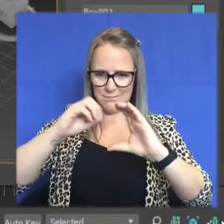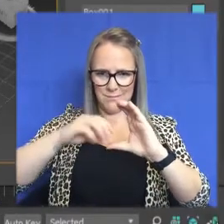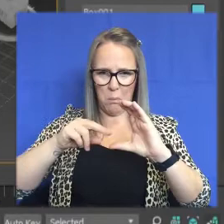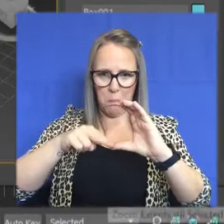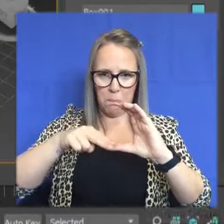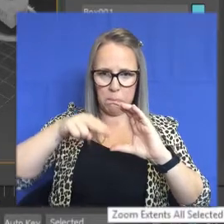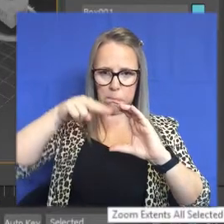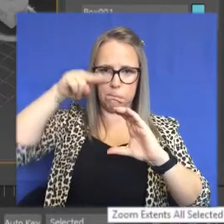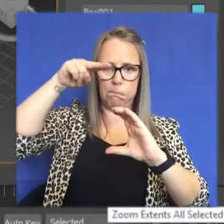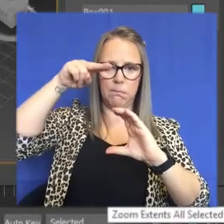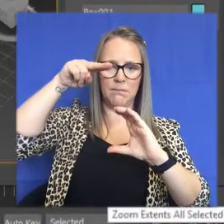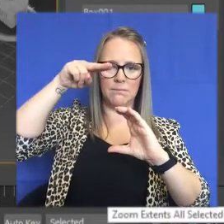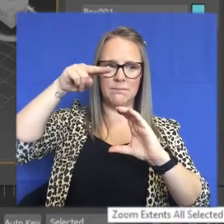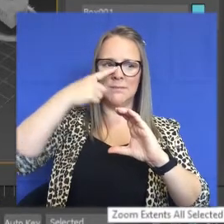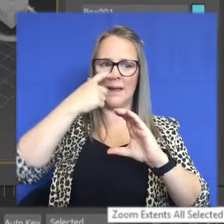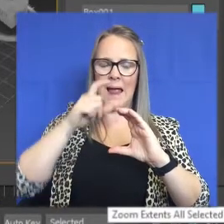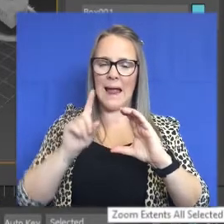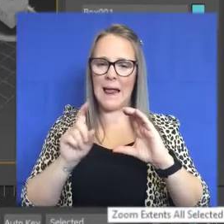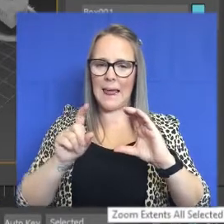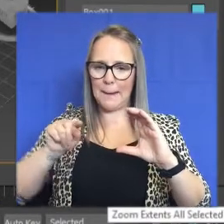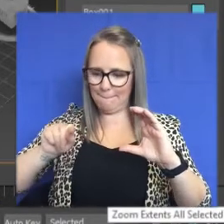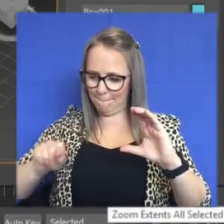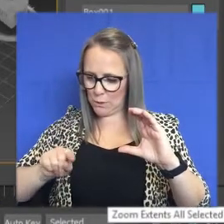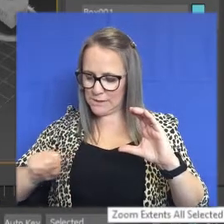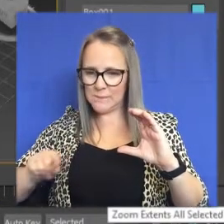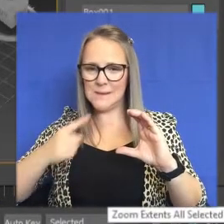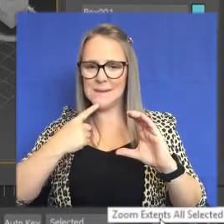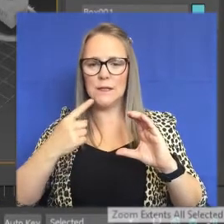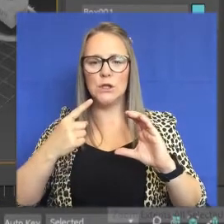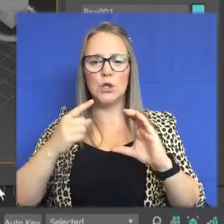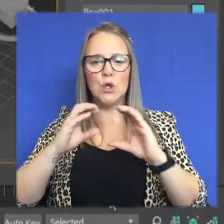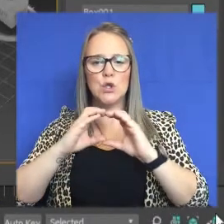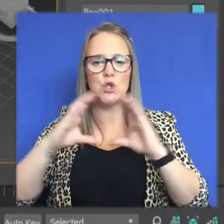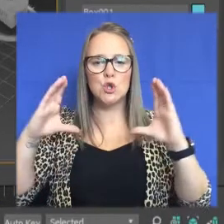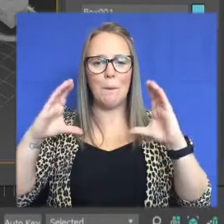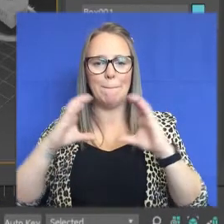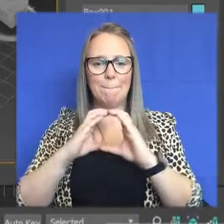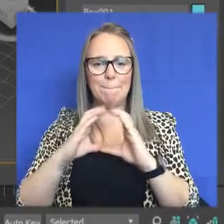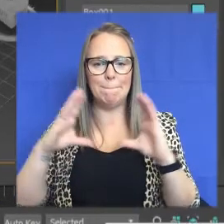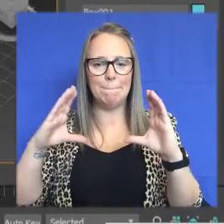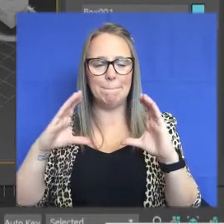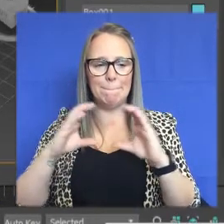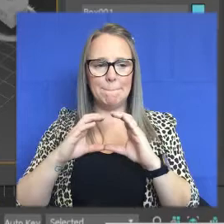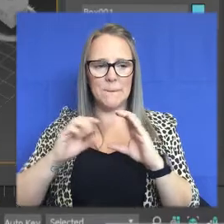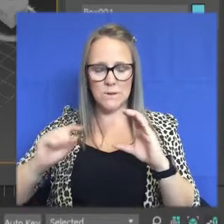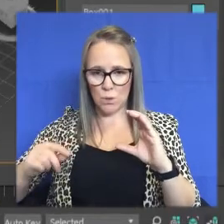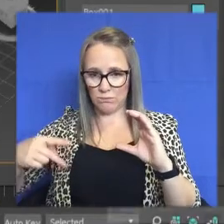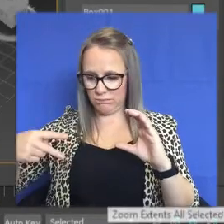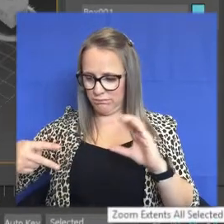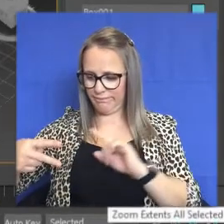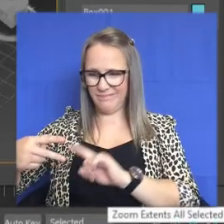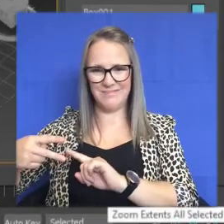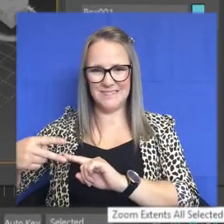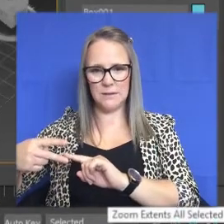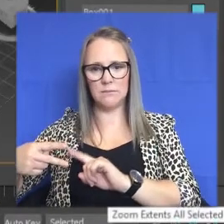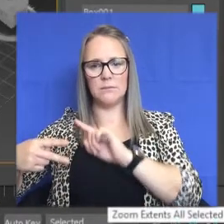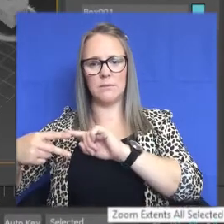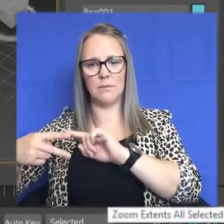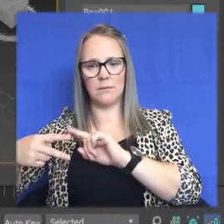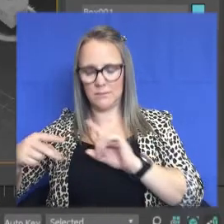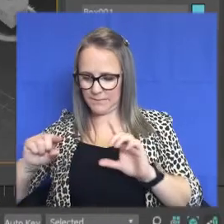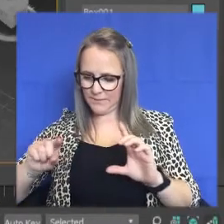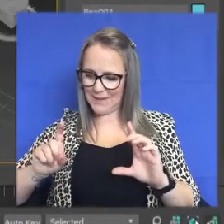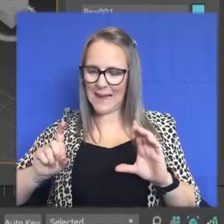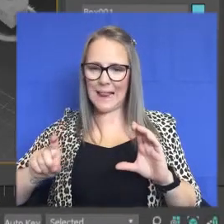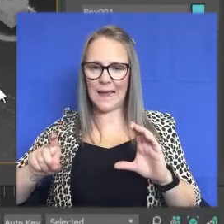viewport. We can click this option here, which says Zoom Extends All. So it's not the bottom option, it's the second from